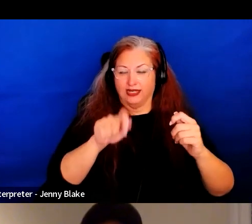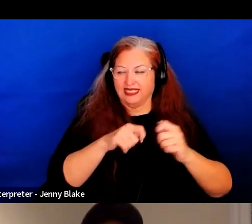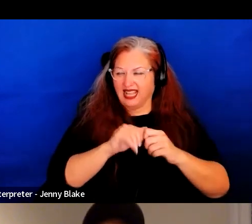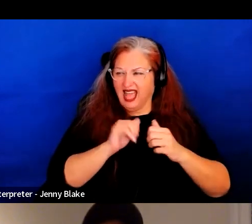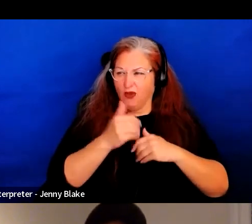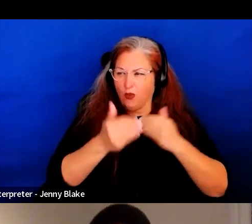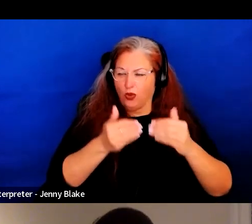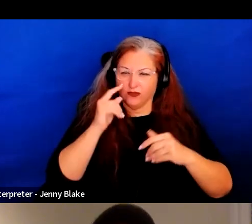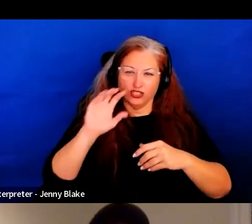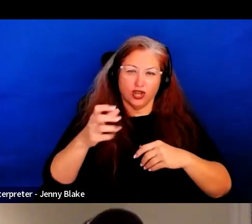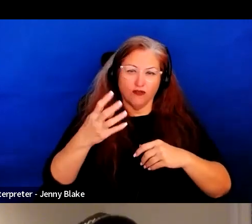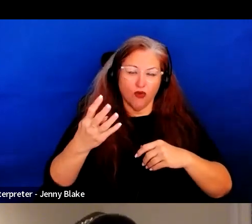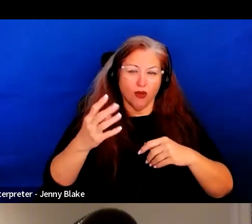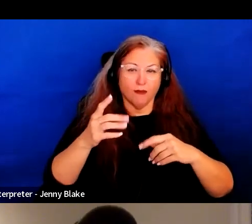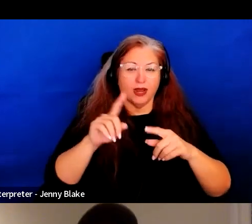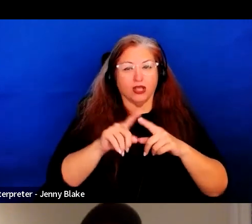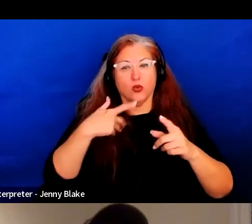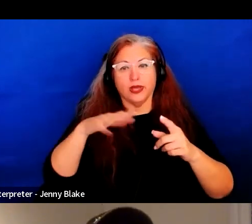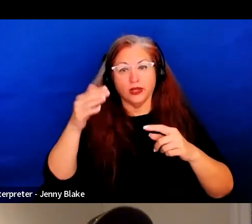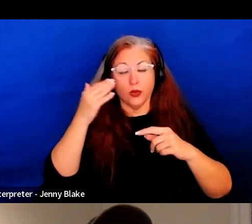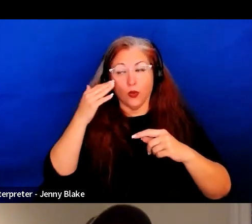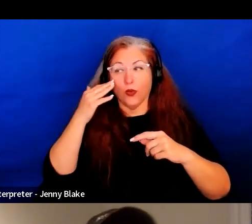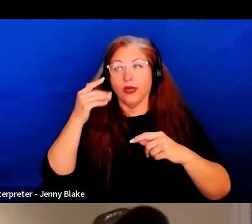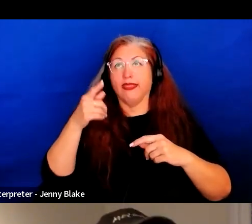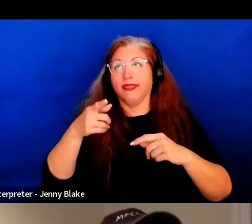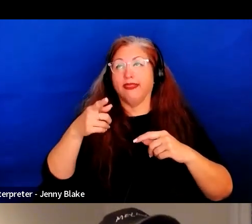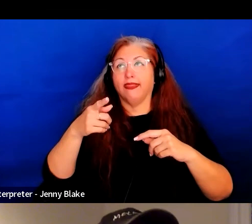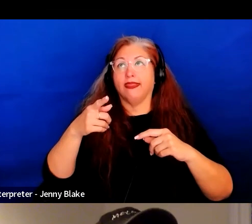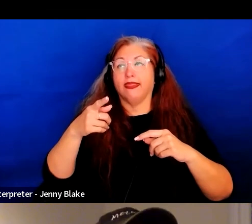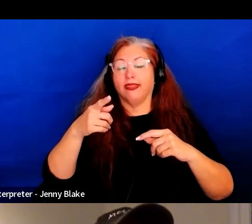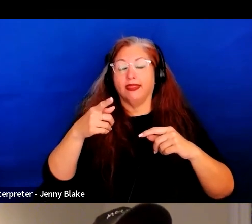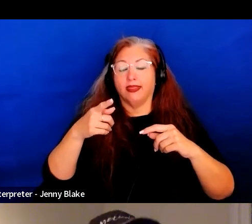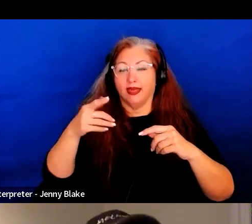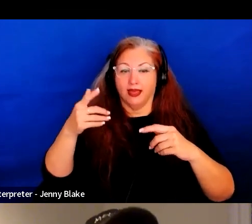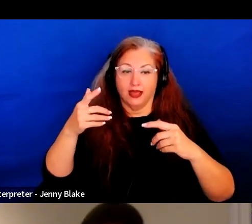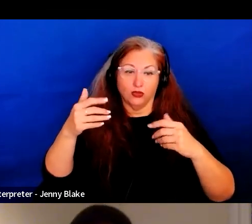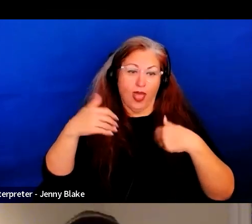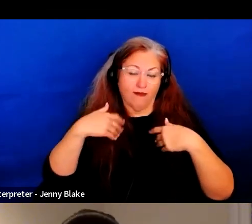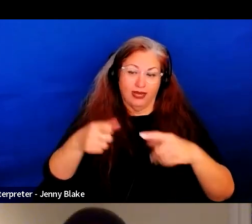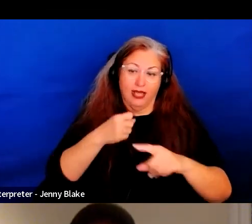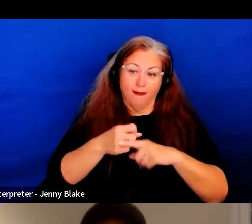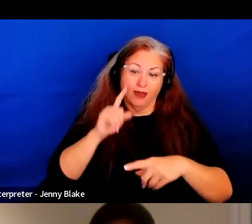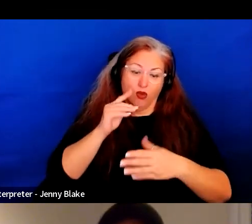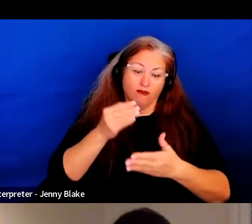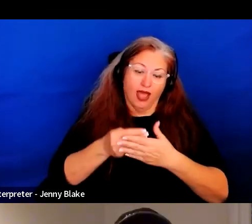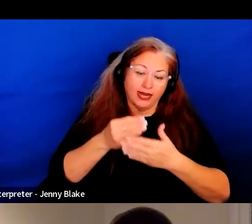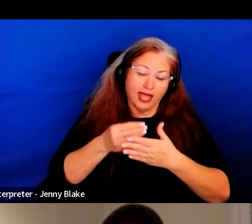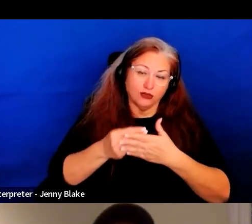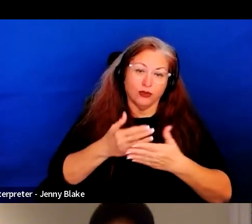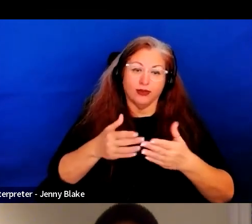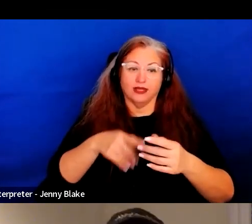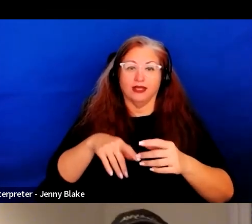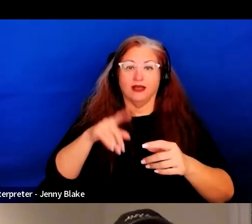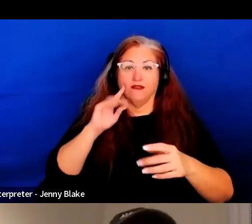works at Channel 4, but also, you know, we know that they have, you know, they have an impact on the financial instruments that then go to finance the